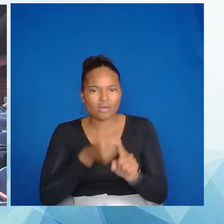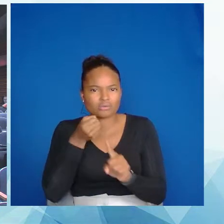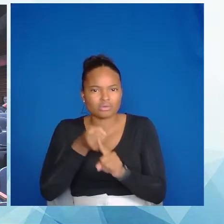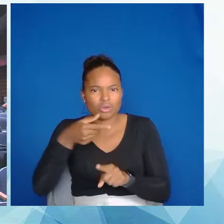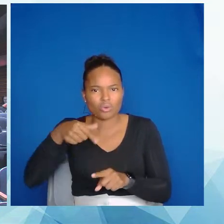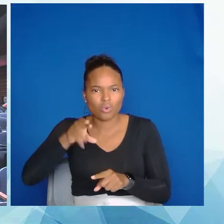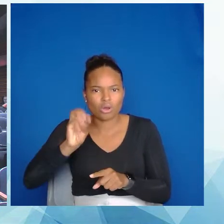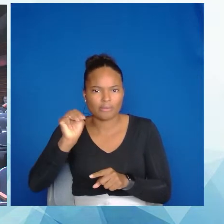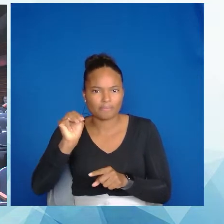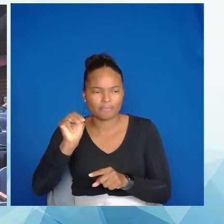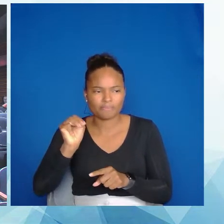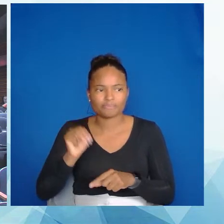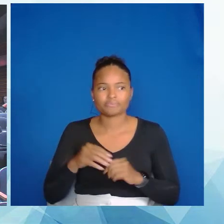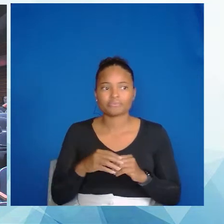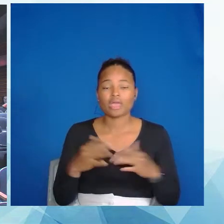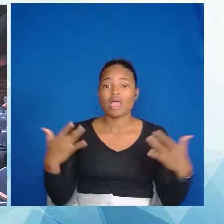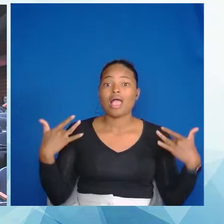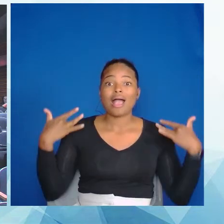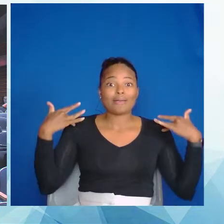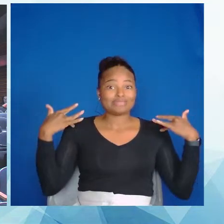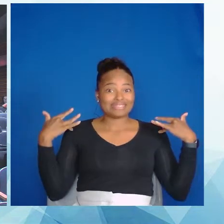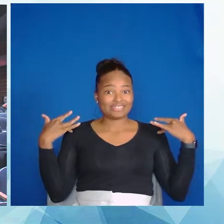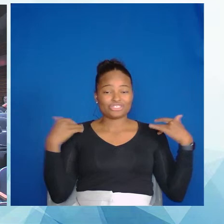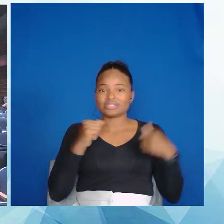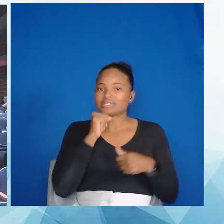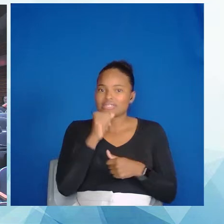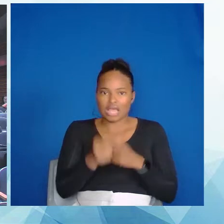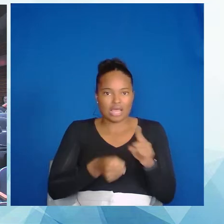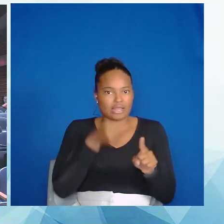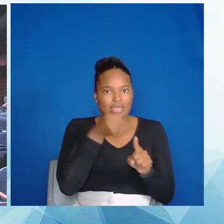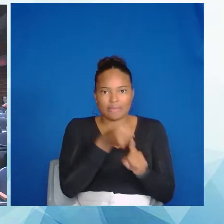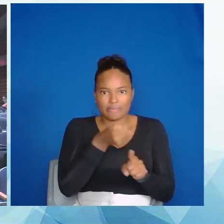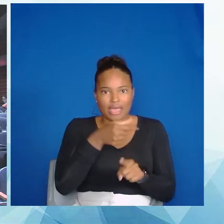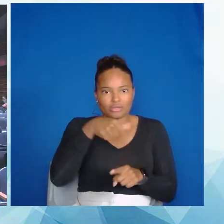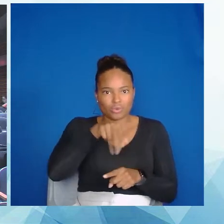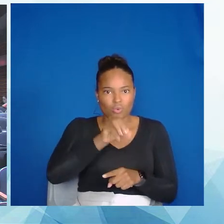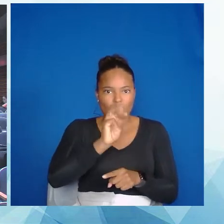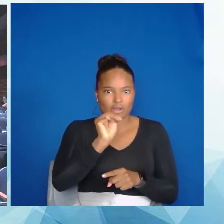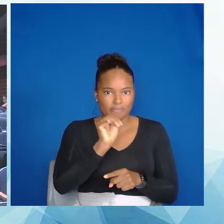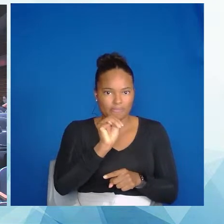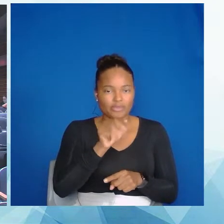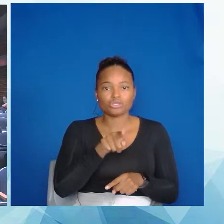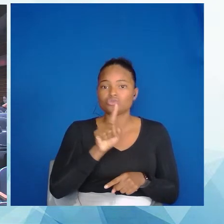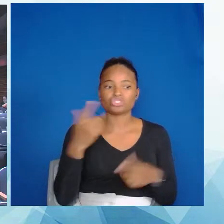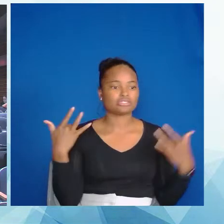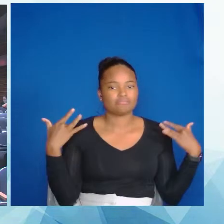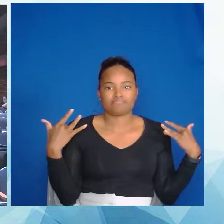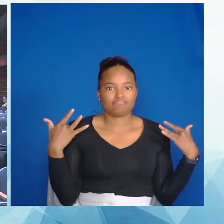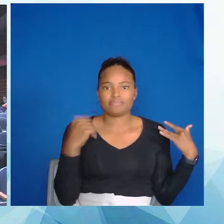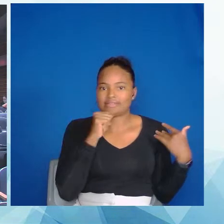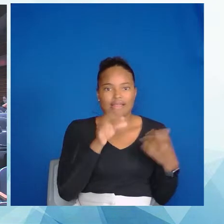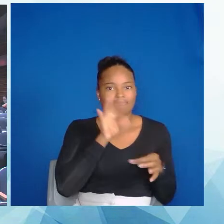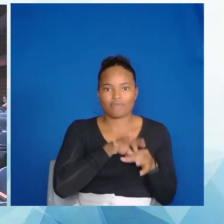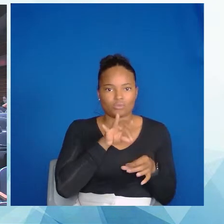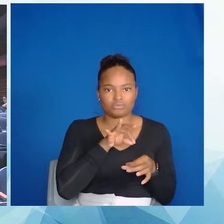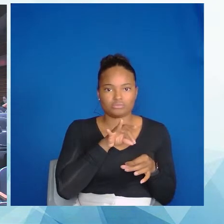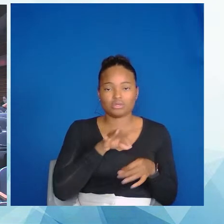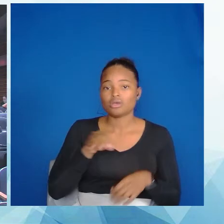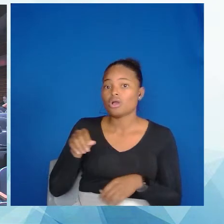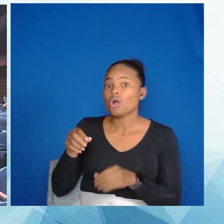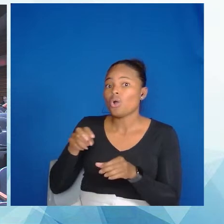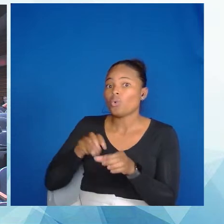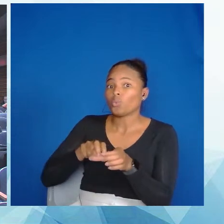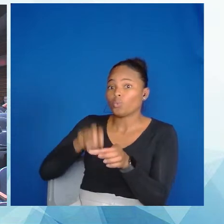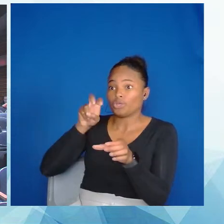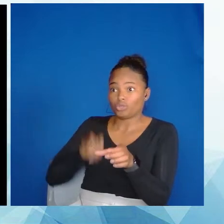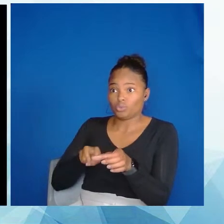abstention does not affect quorum because you just abstain, you vote. A recusal does affect quorum because you do